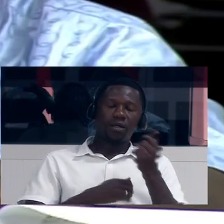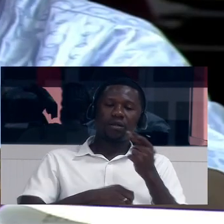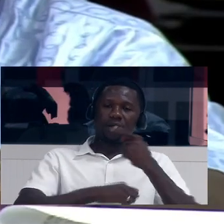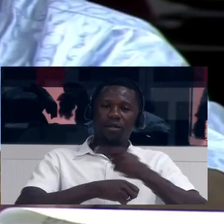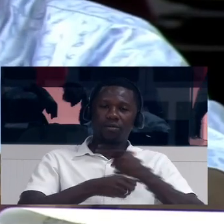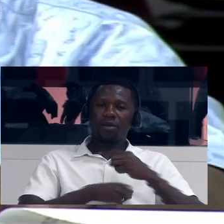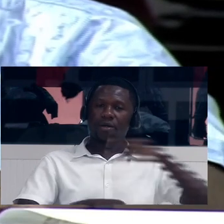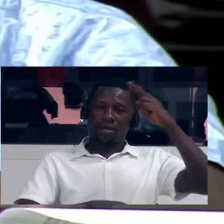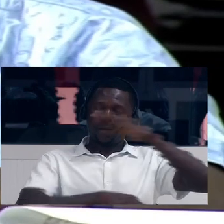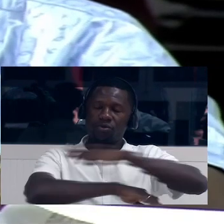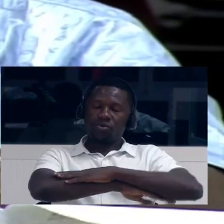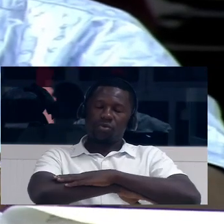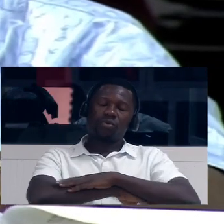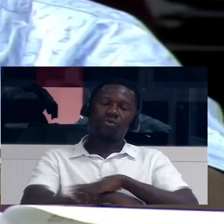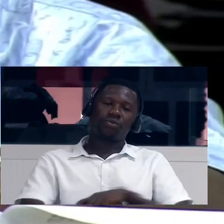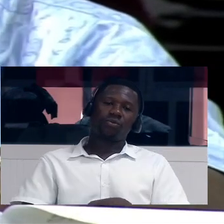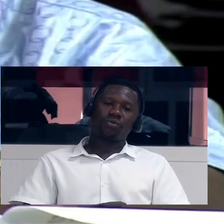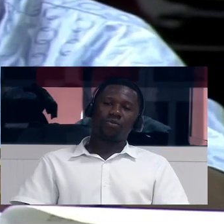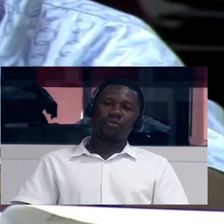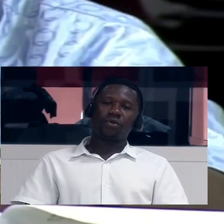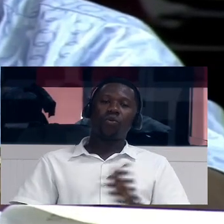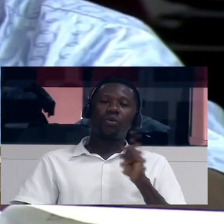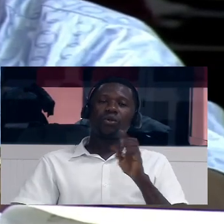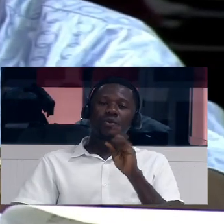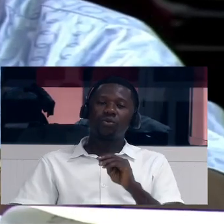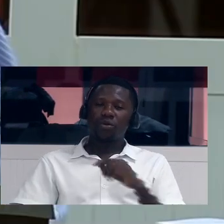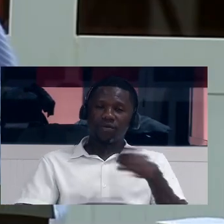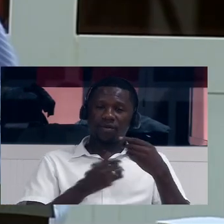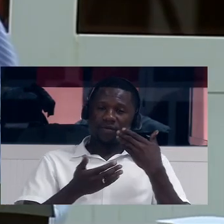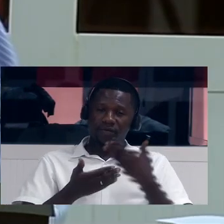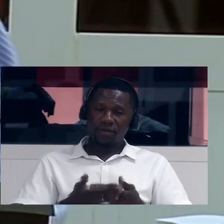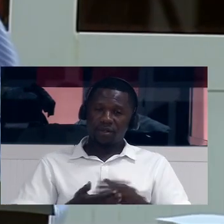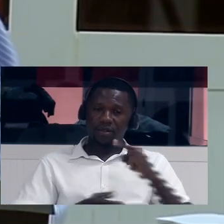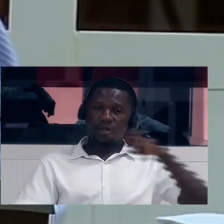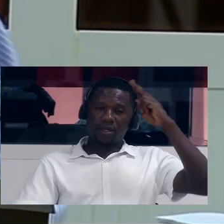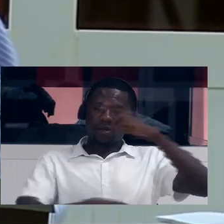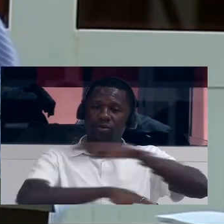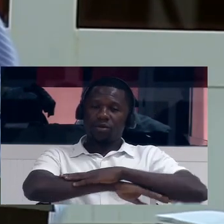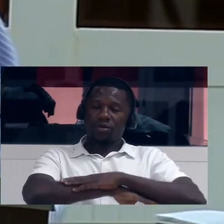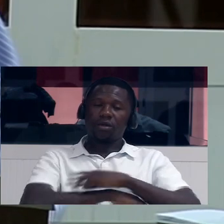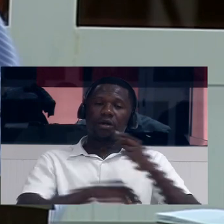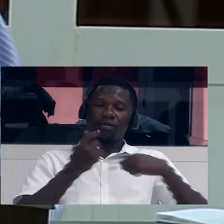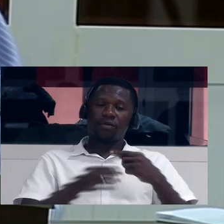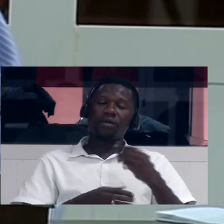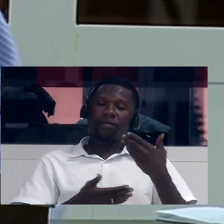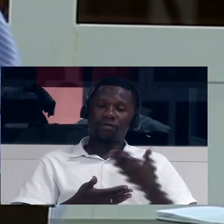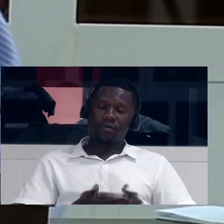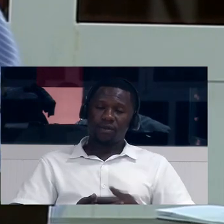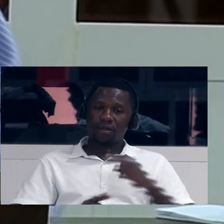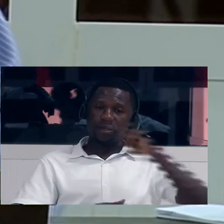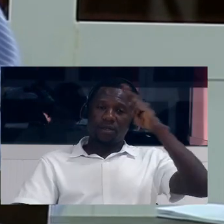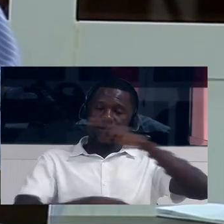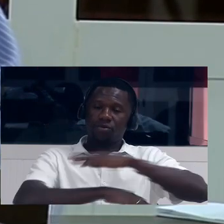And what did you do upon completion of high school? Upon completion of high school,